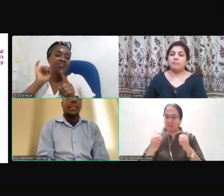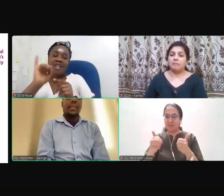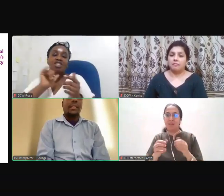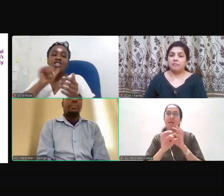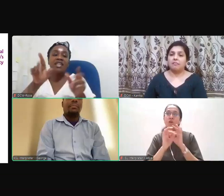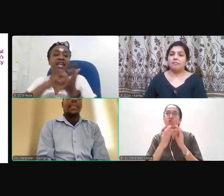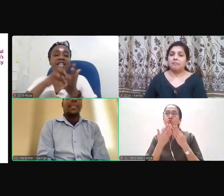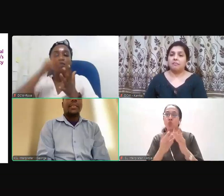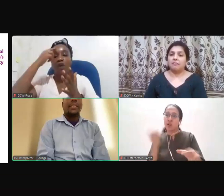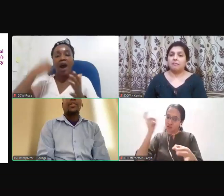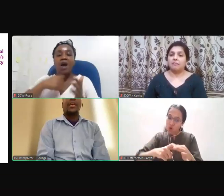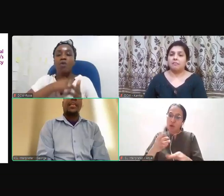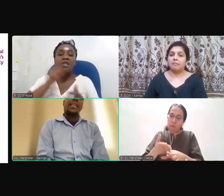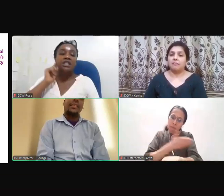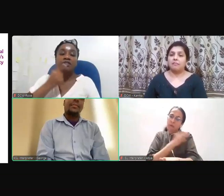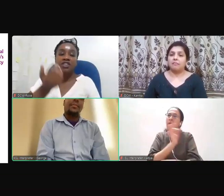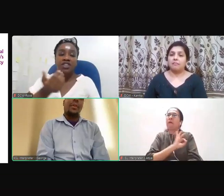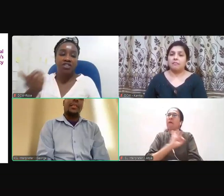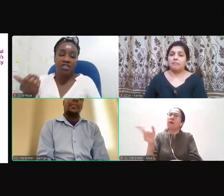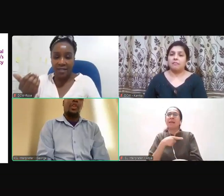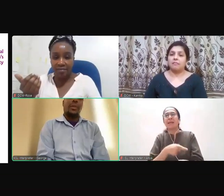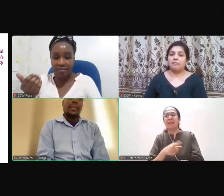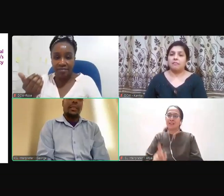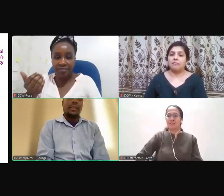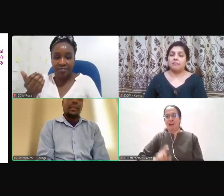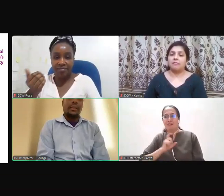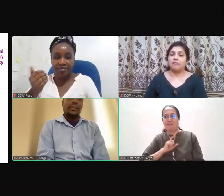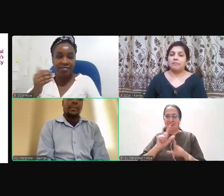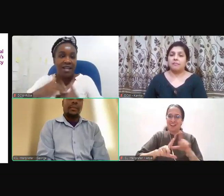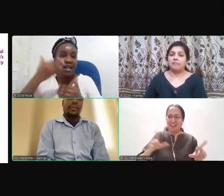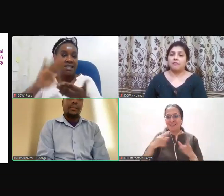ready. But that's not the case for our deaf children.